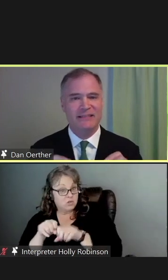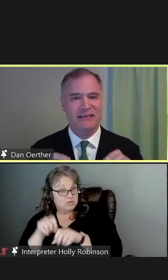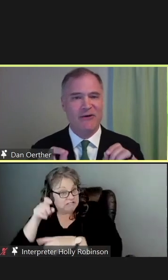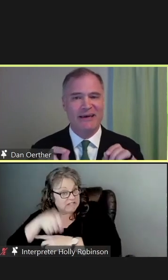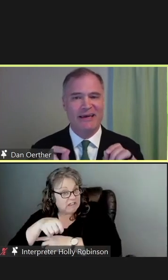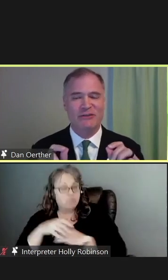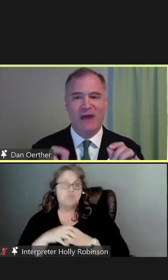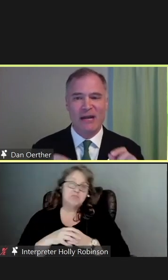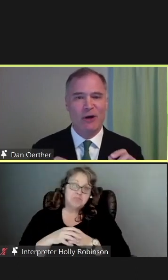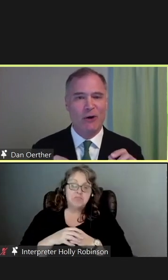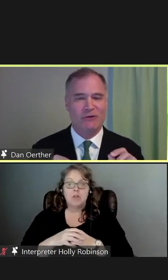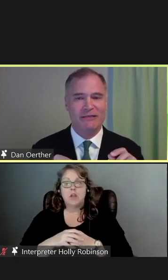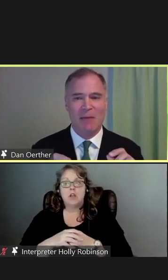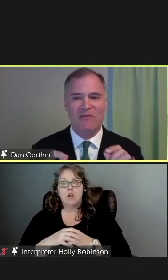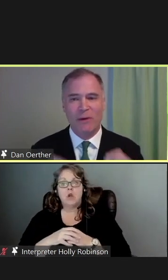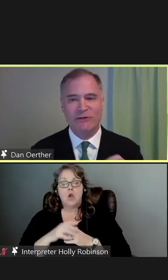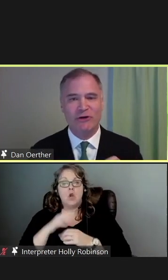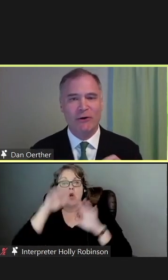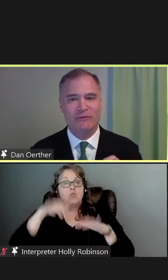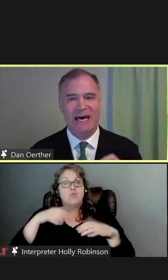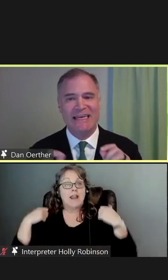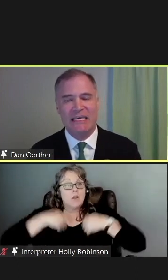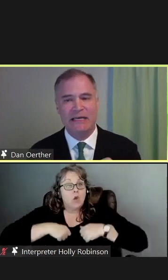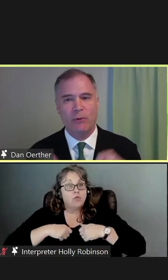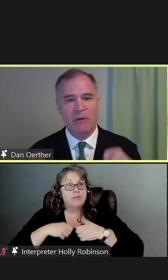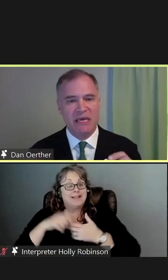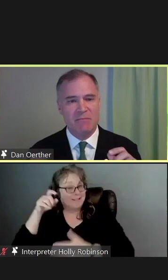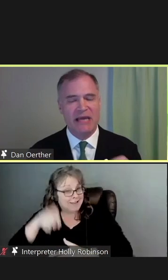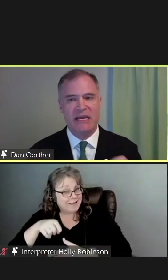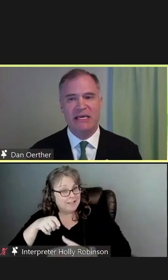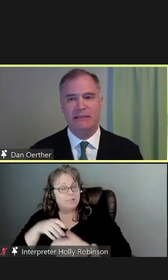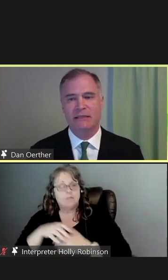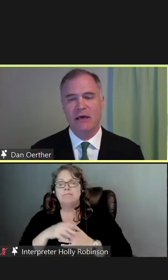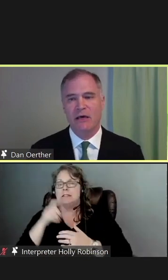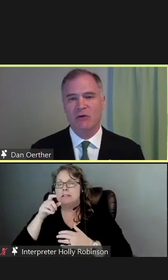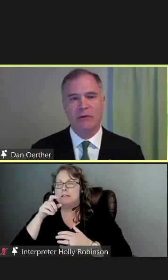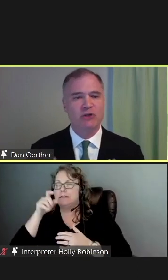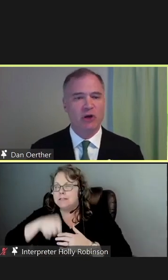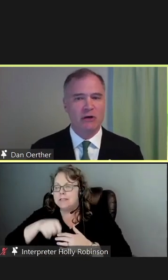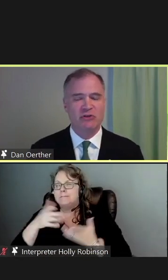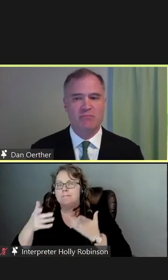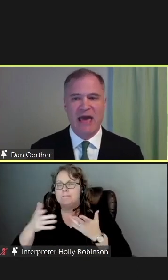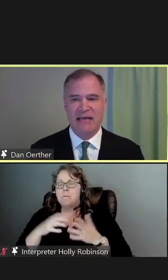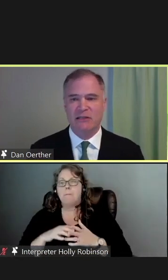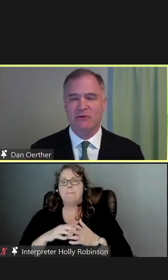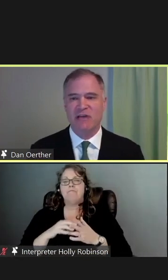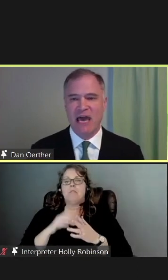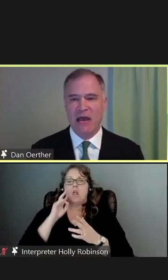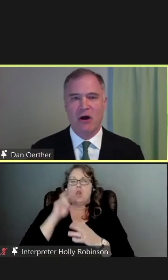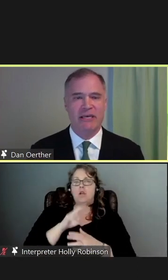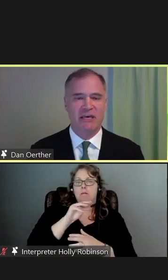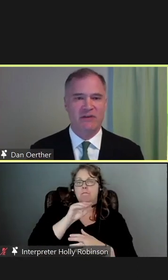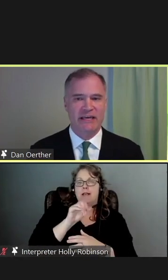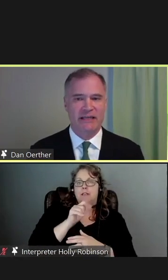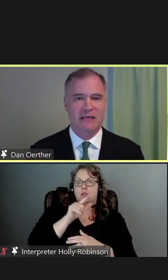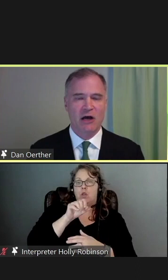Is a raincoat on top of a winter coat a need? What do we mean by needs? So when we turn to Maslow's hierarchy